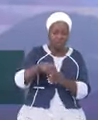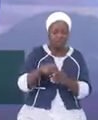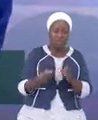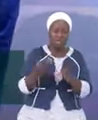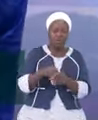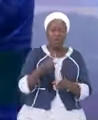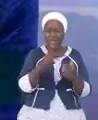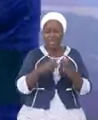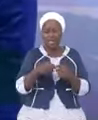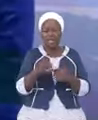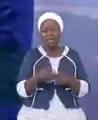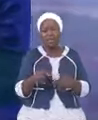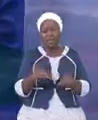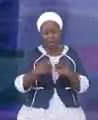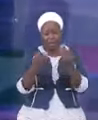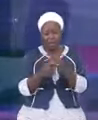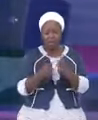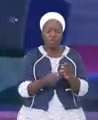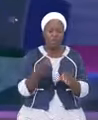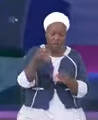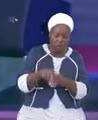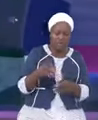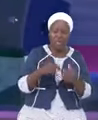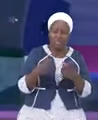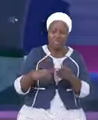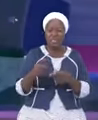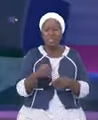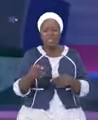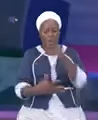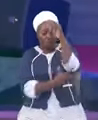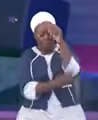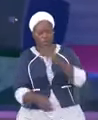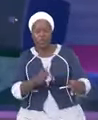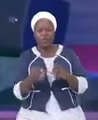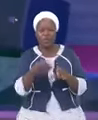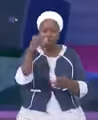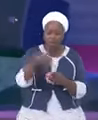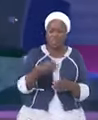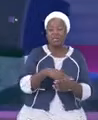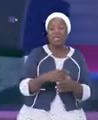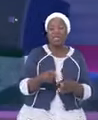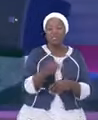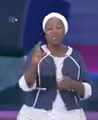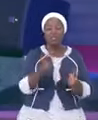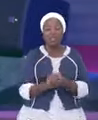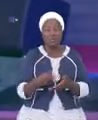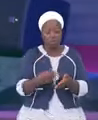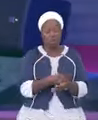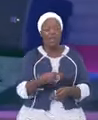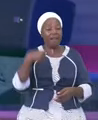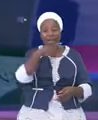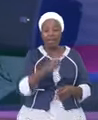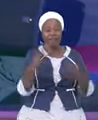people included, they, the poor people included, they that observe lying